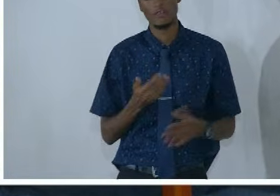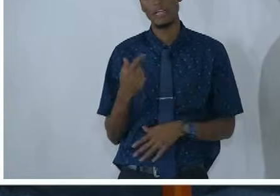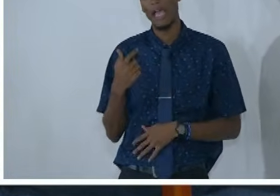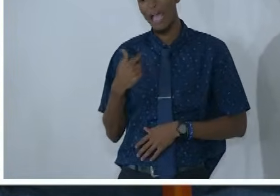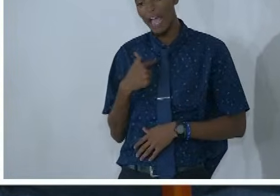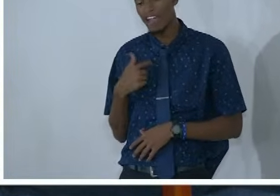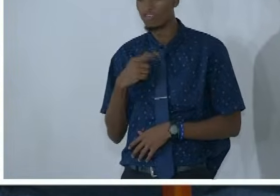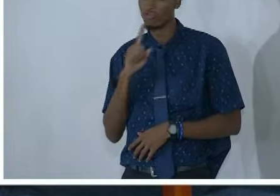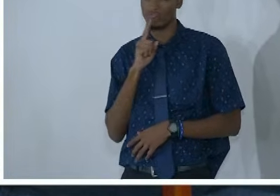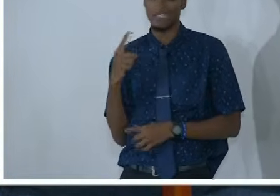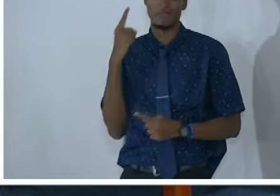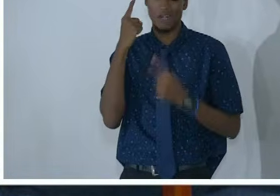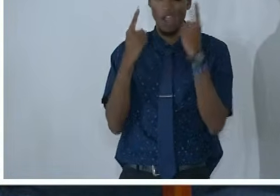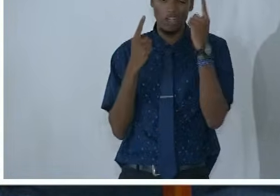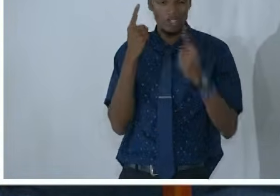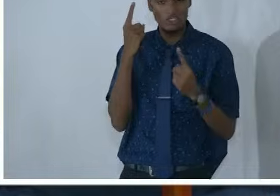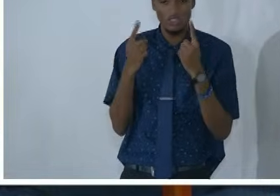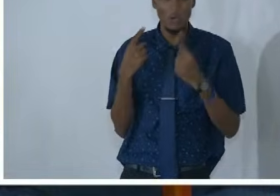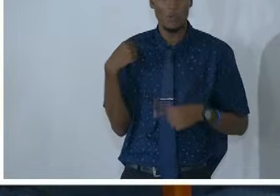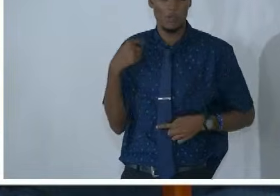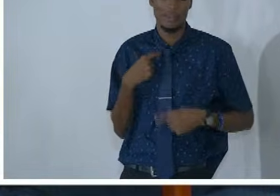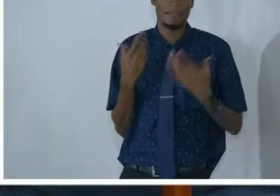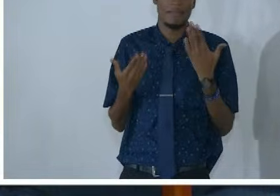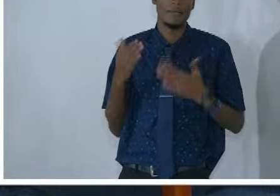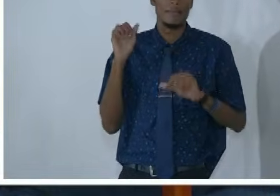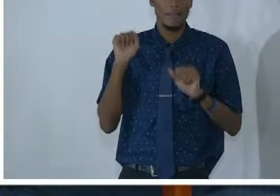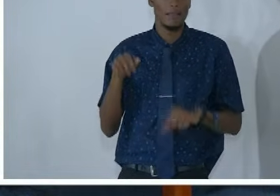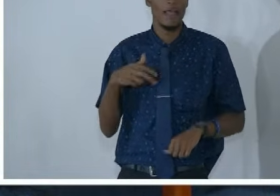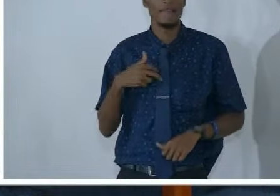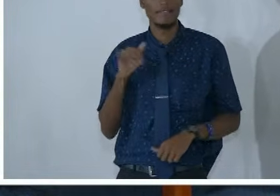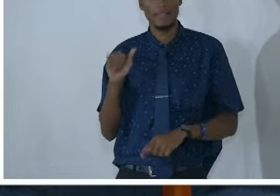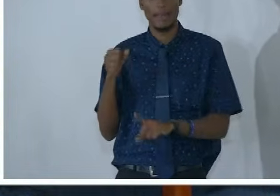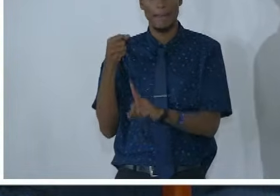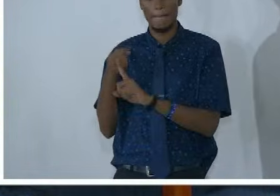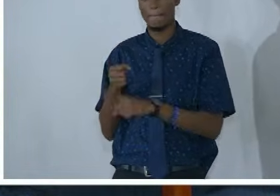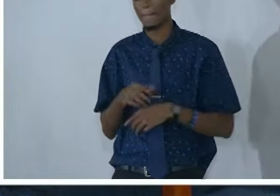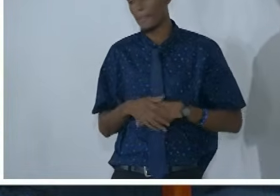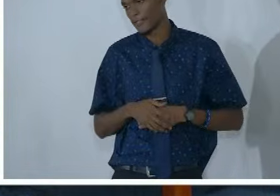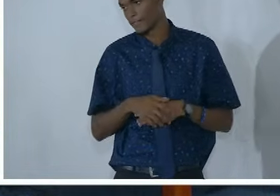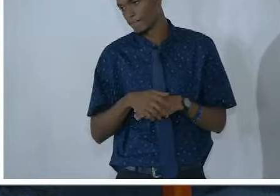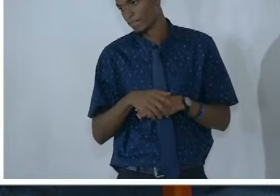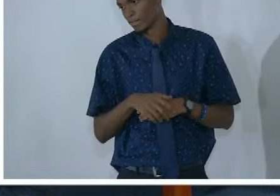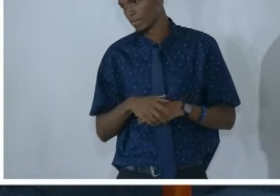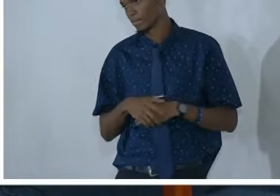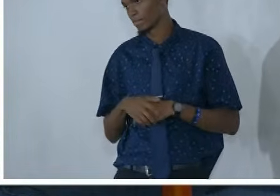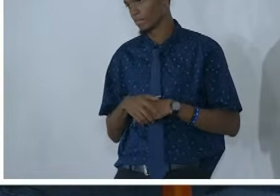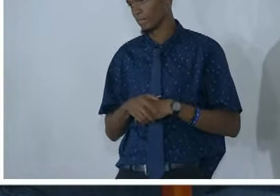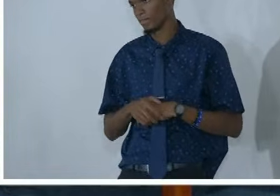I'm concerned that we may have that impact in relation to mediation.